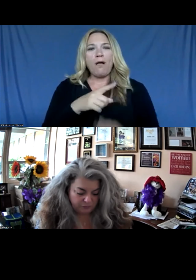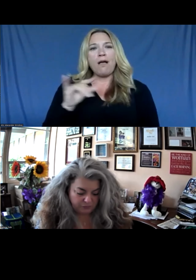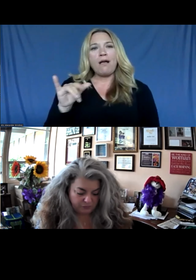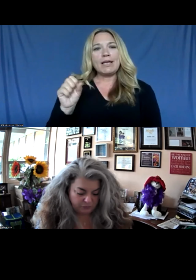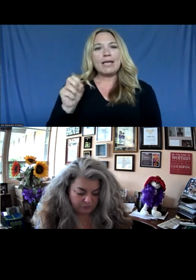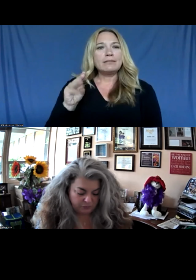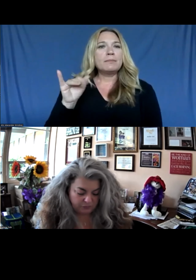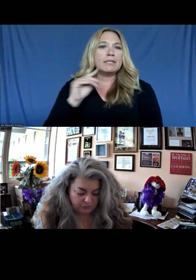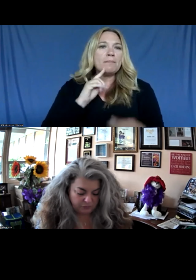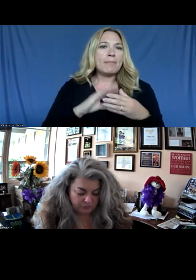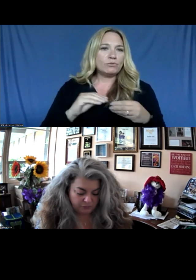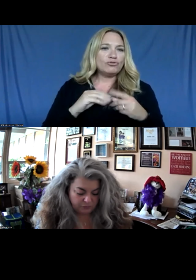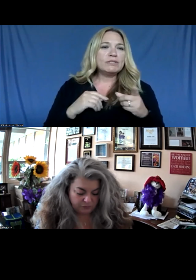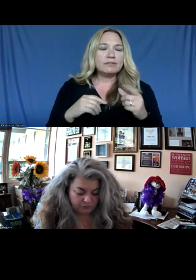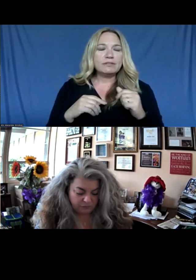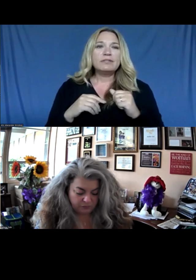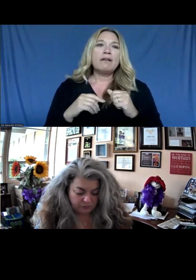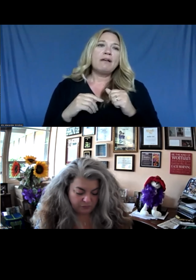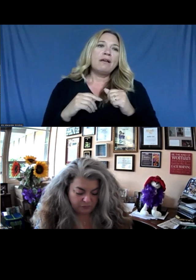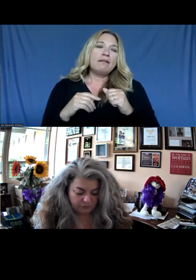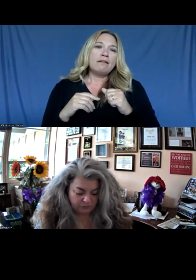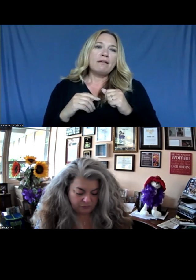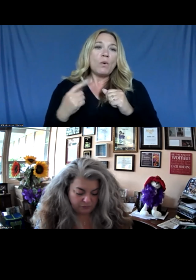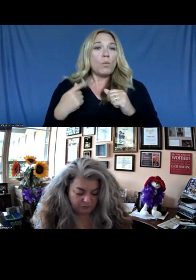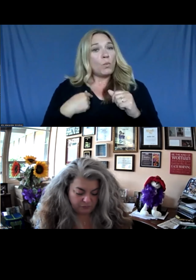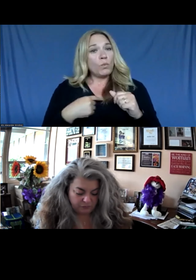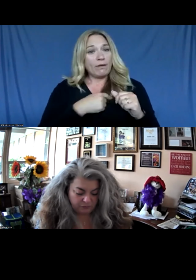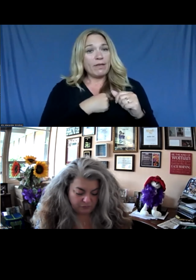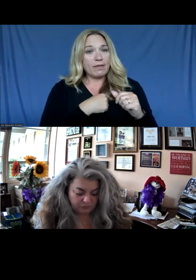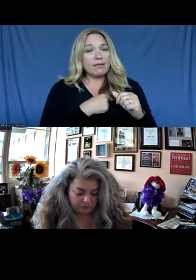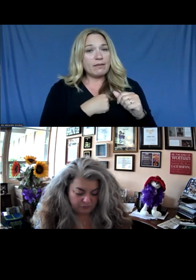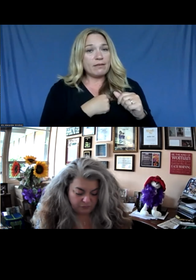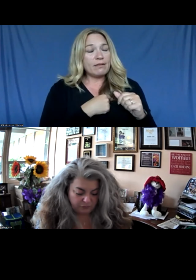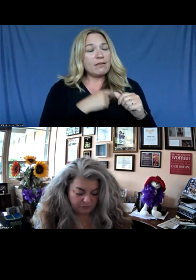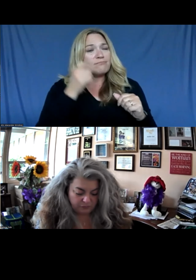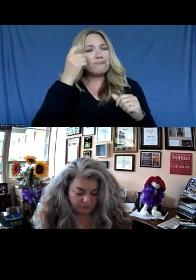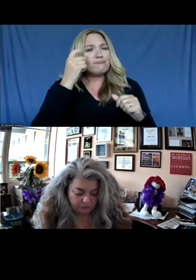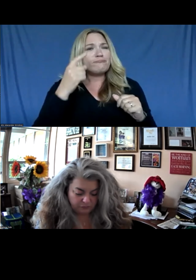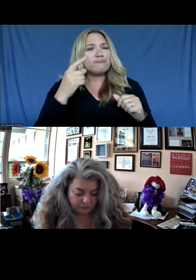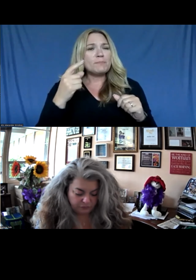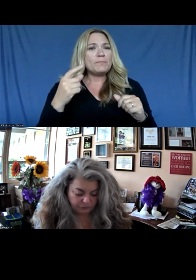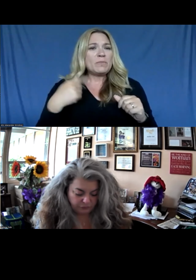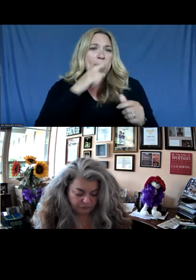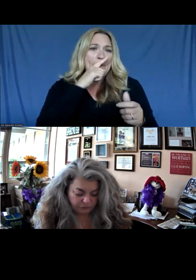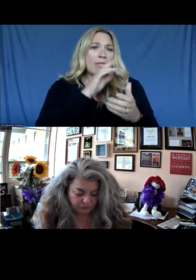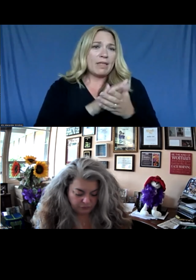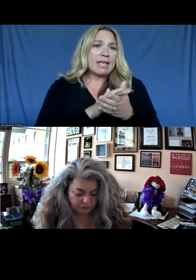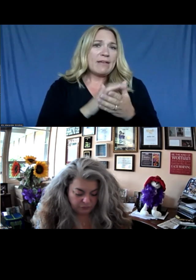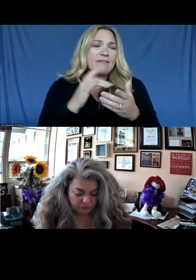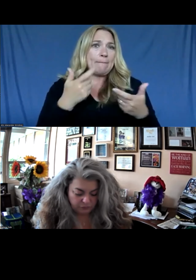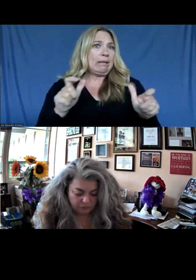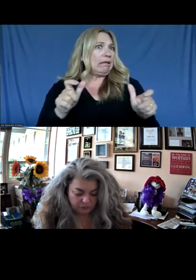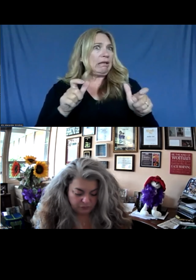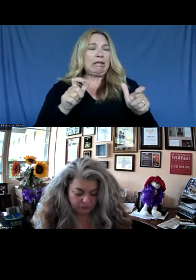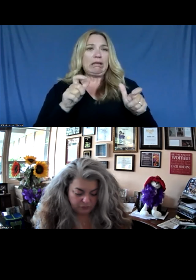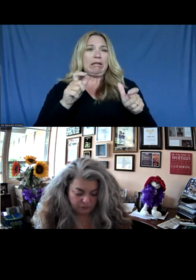sentiments earlier that we are, while there were, we believe, significant investments